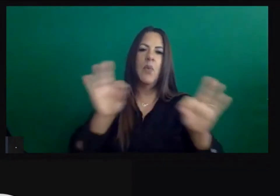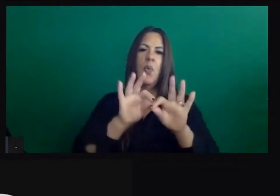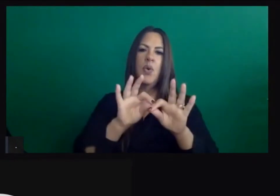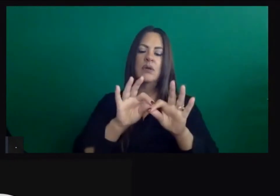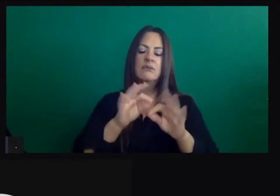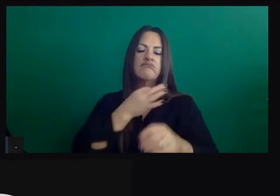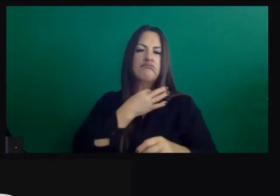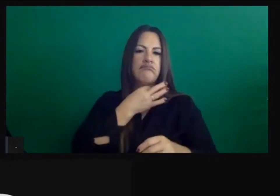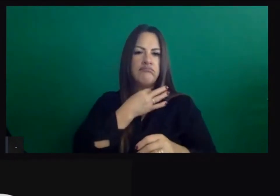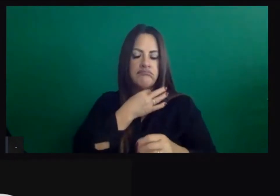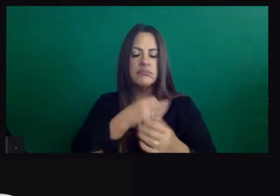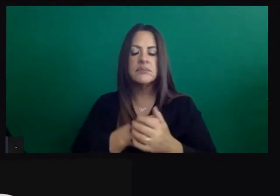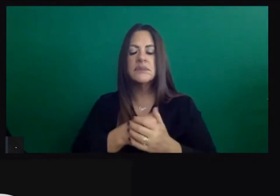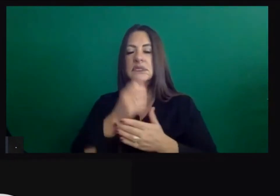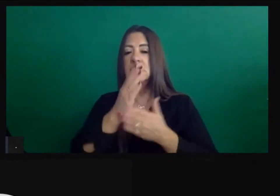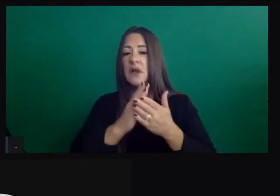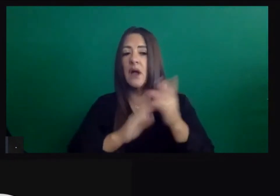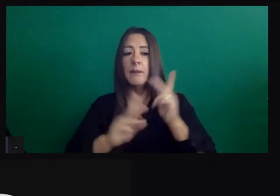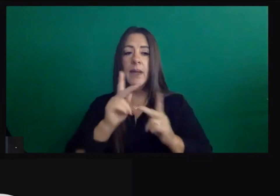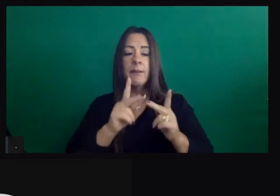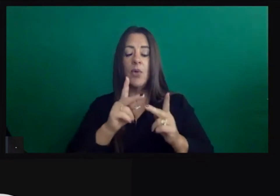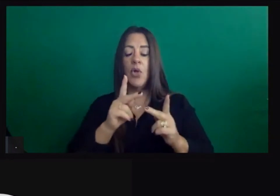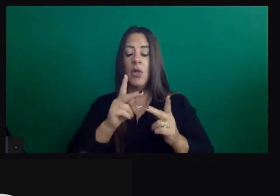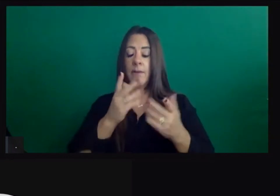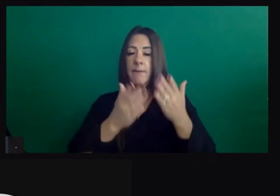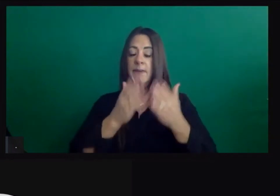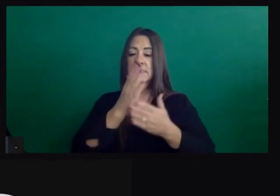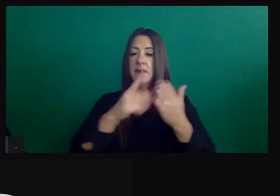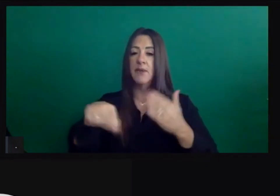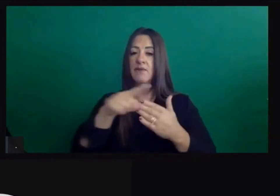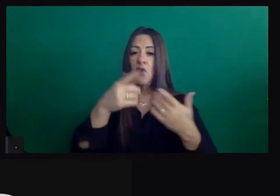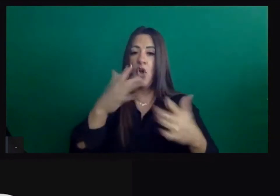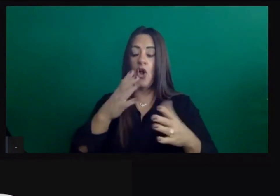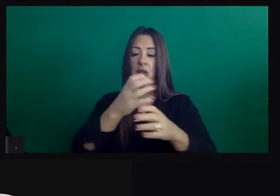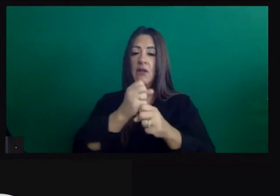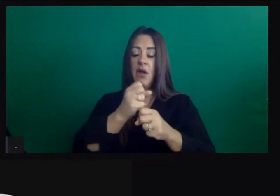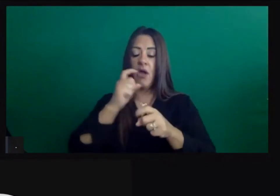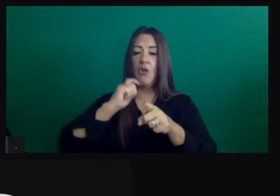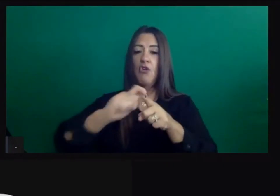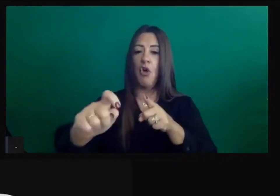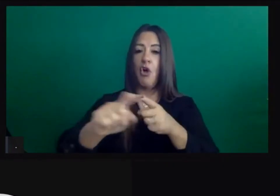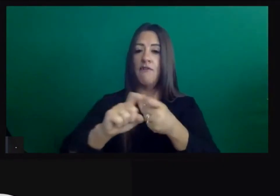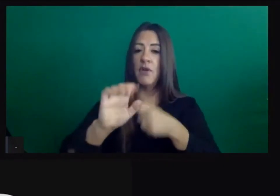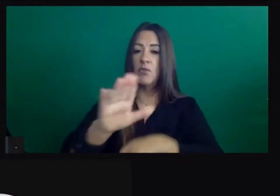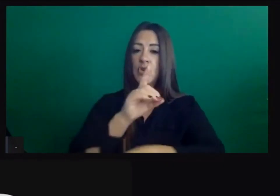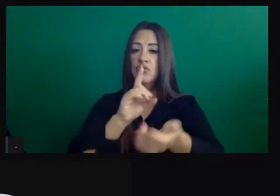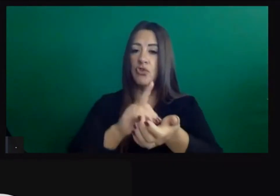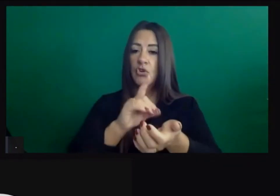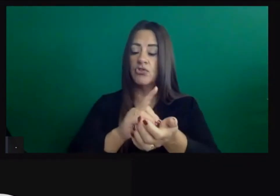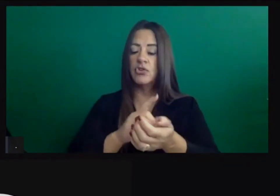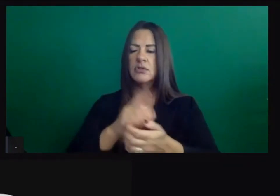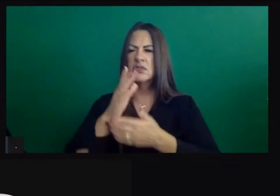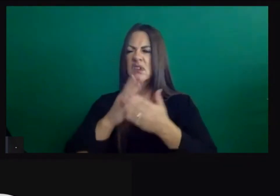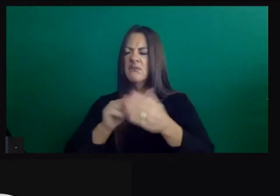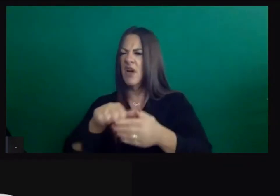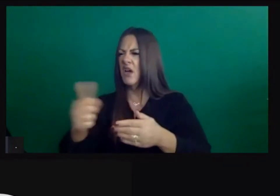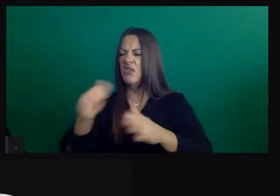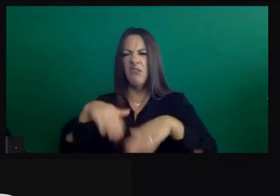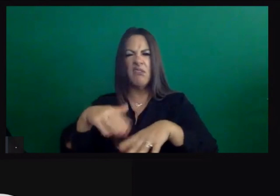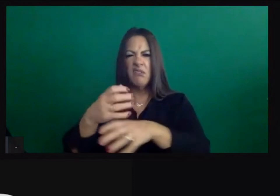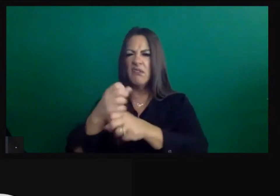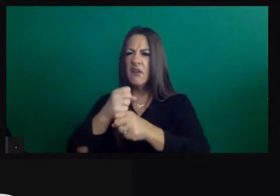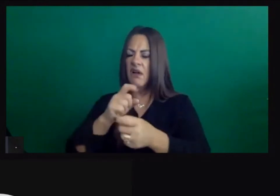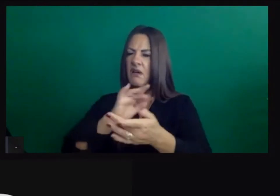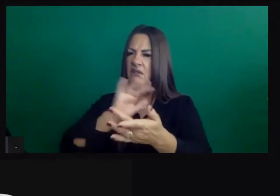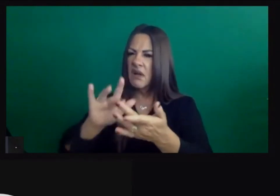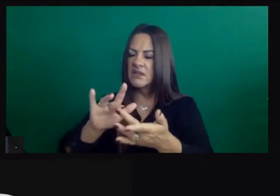certain people have already heard from their healthcare providers what might be coming. Other people haven't. We hope to really